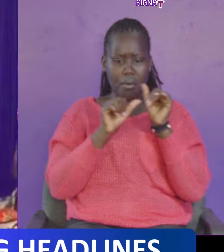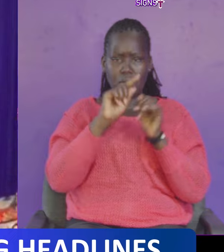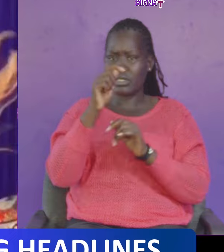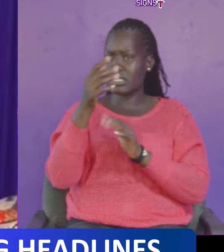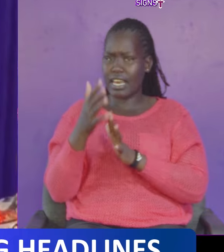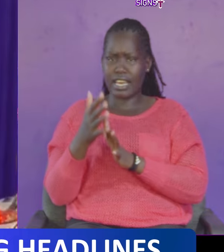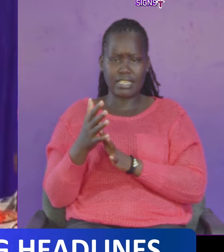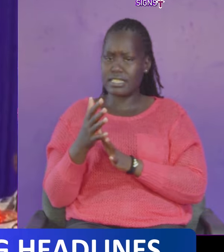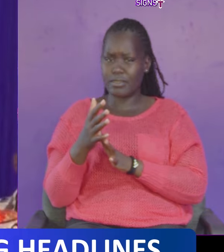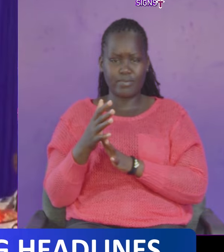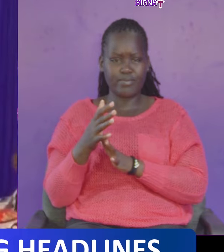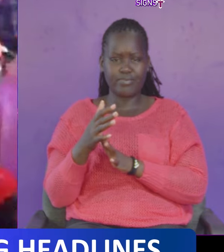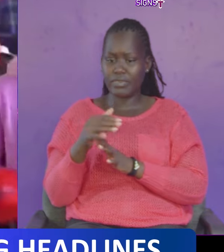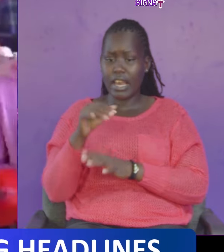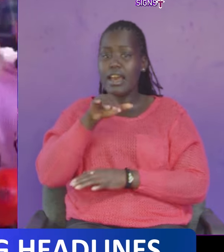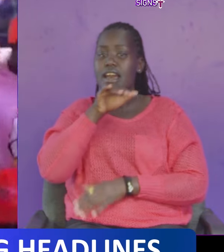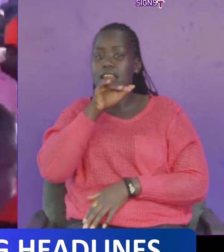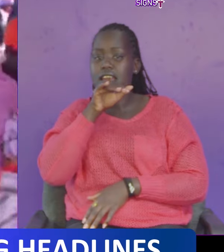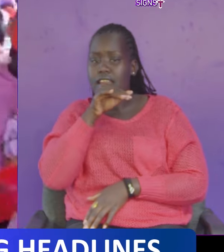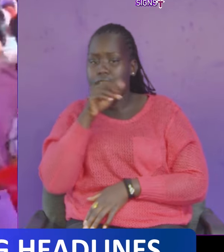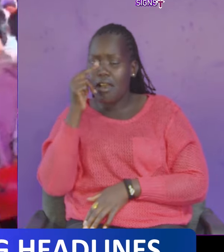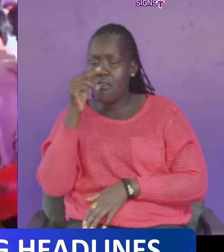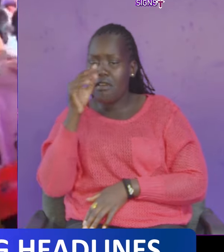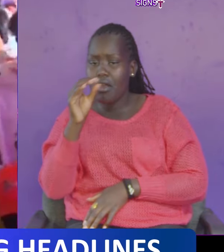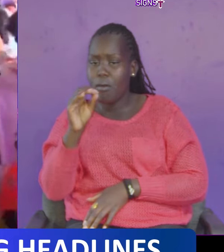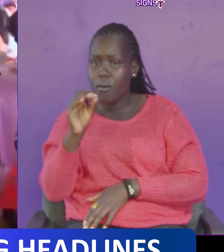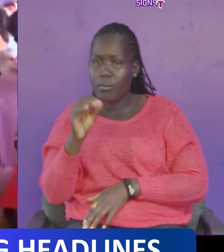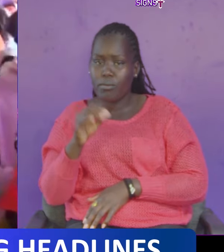Raila hakukuwa na compromise yoyote.